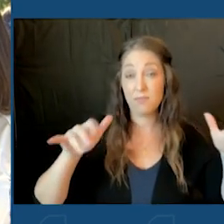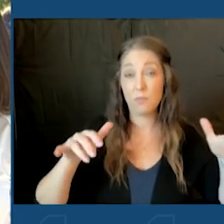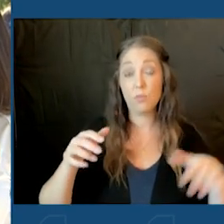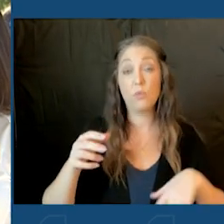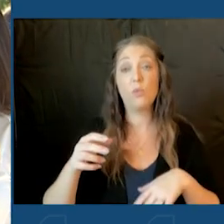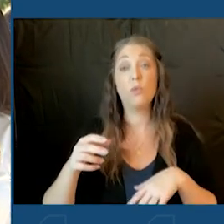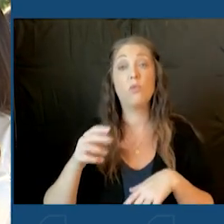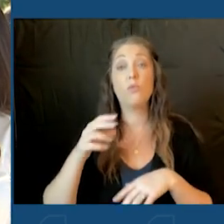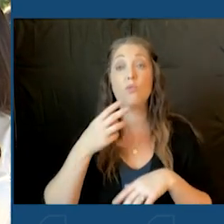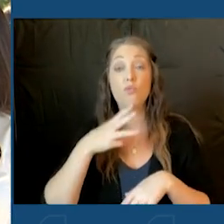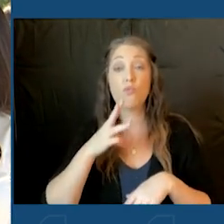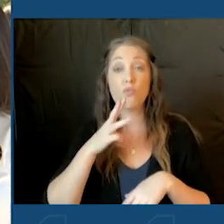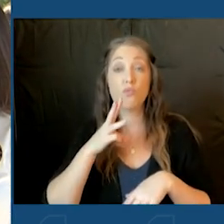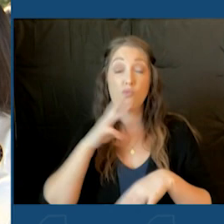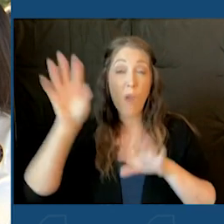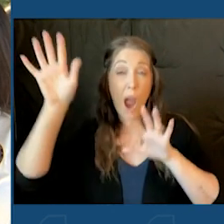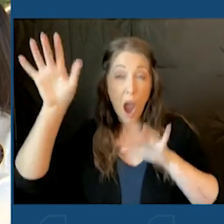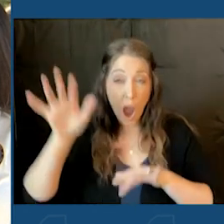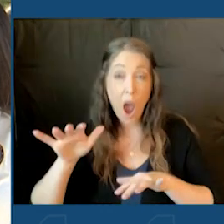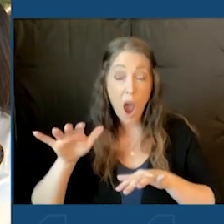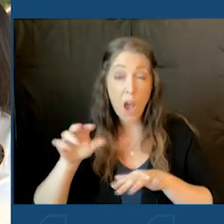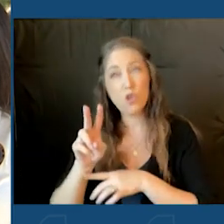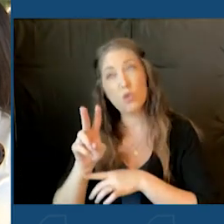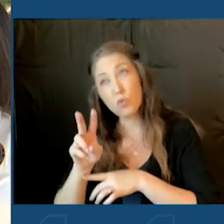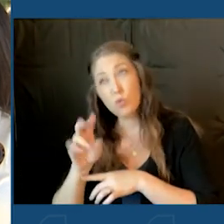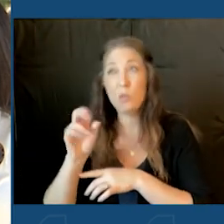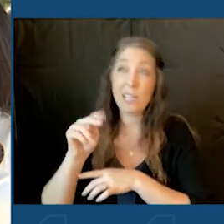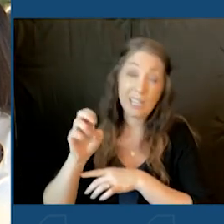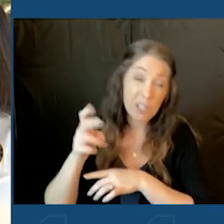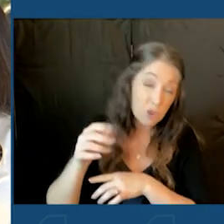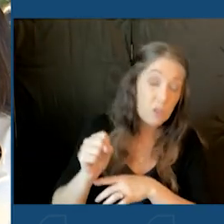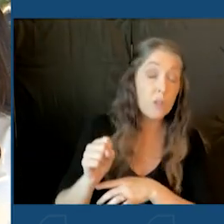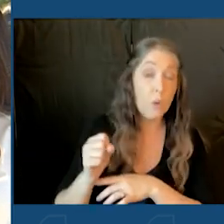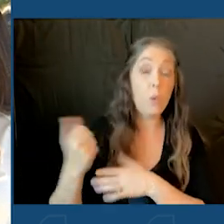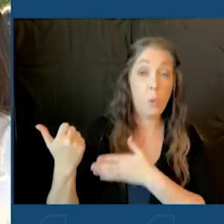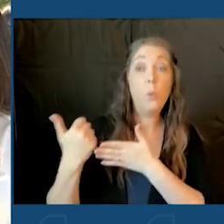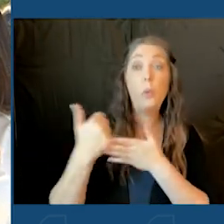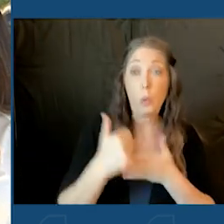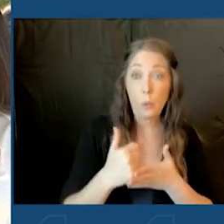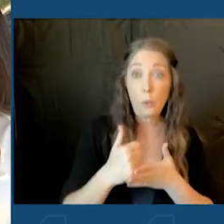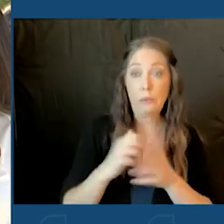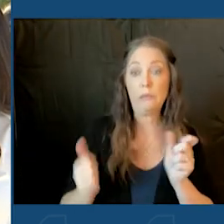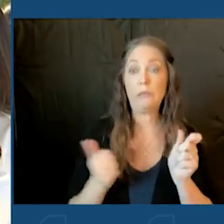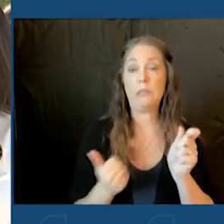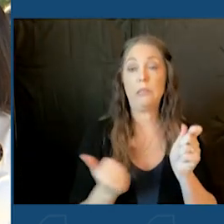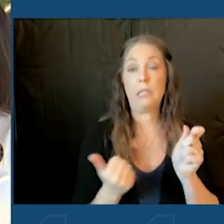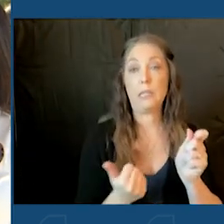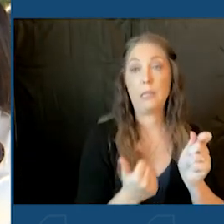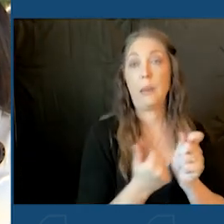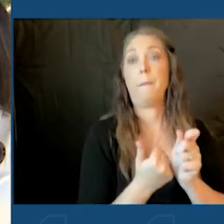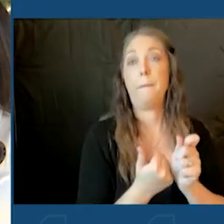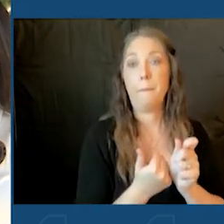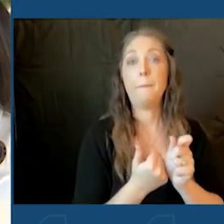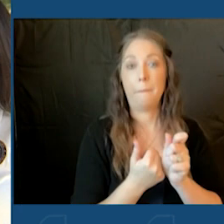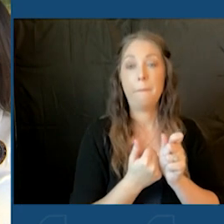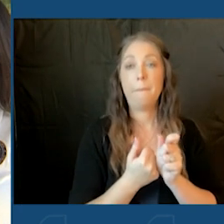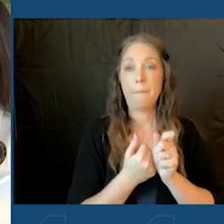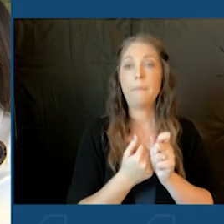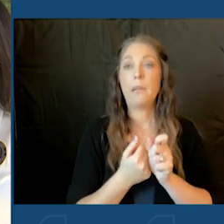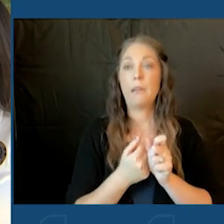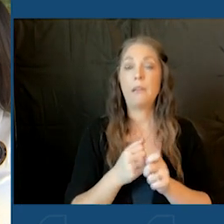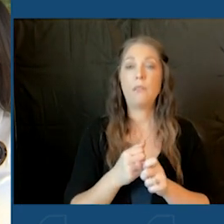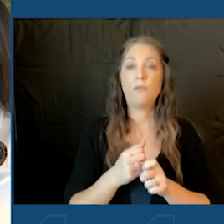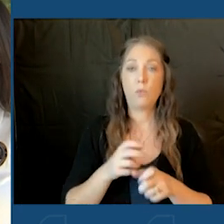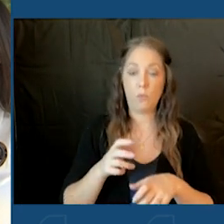got, luckily, was about 3 times the amount that we expected. That gave us some time to catch up, cut these wide lines with bulldozers and by